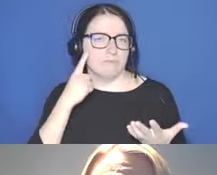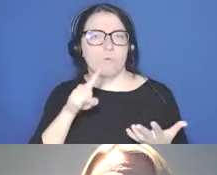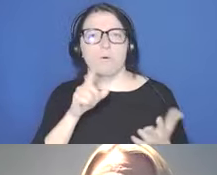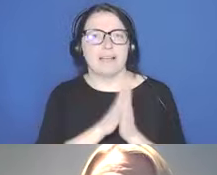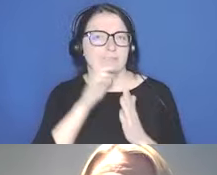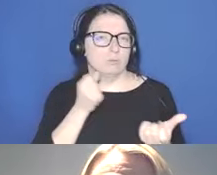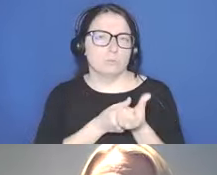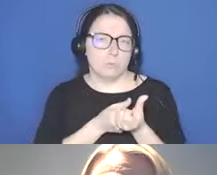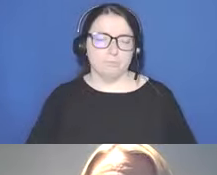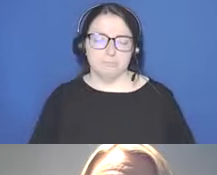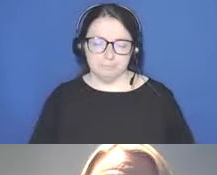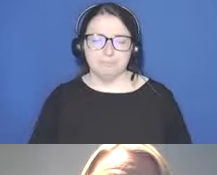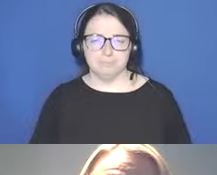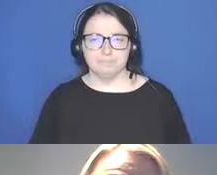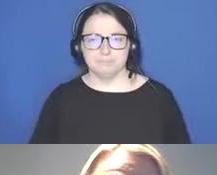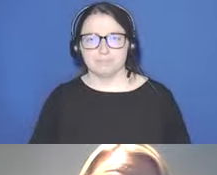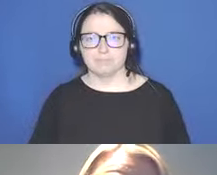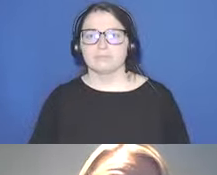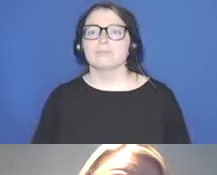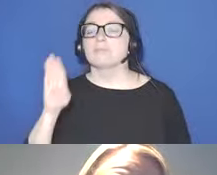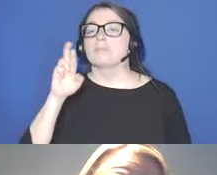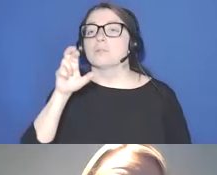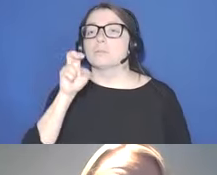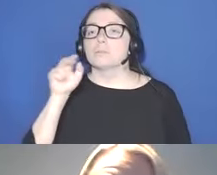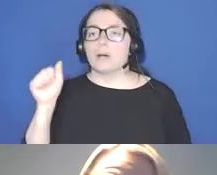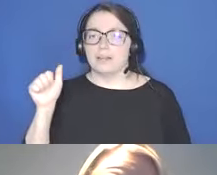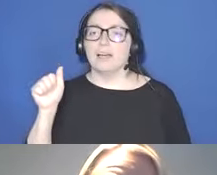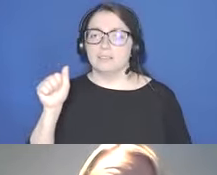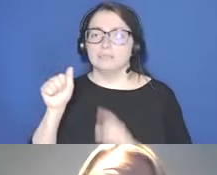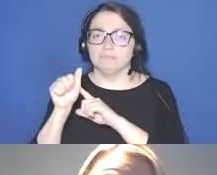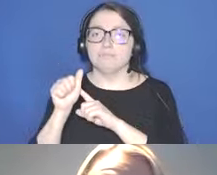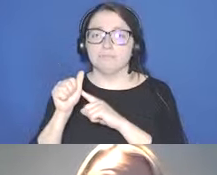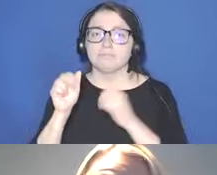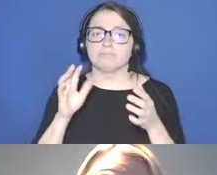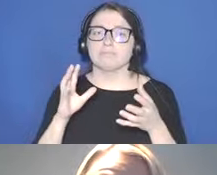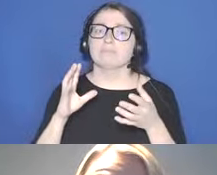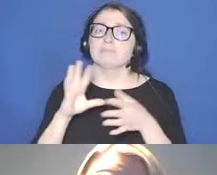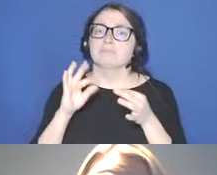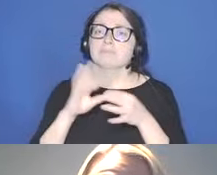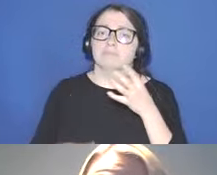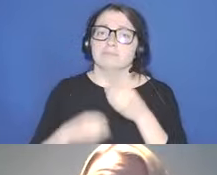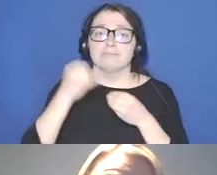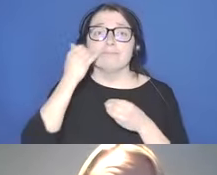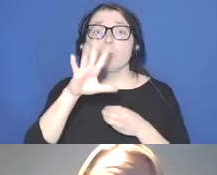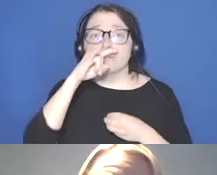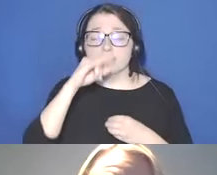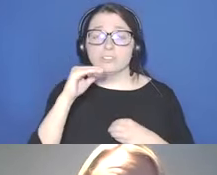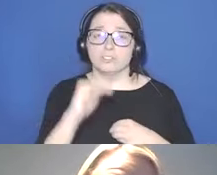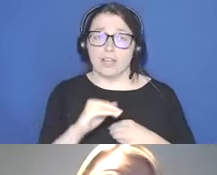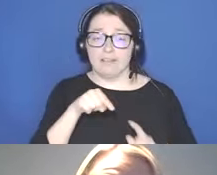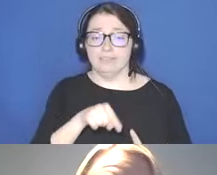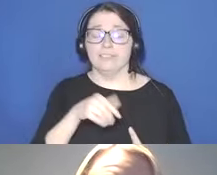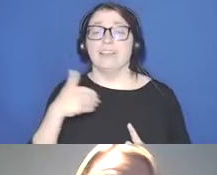your child at school. I want to add to that too. If your child has a diagnosis of autism and they're